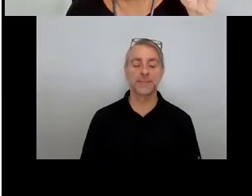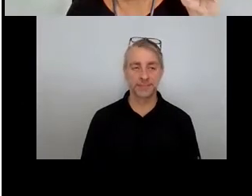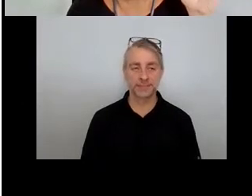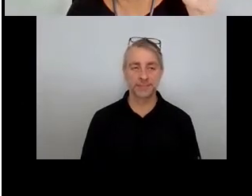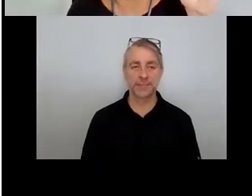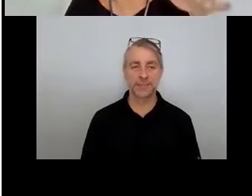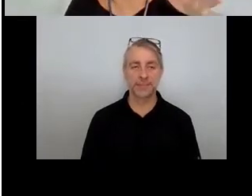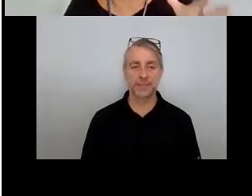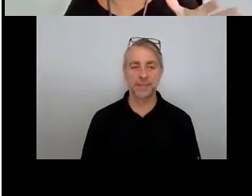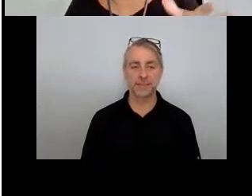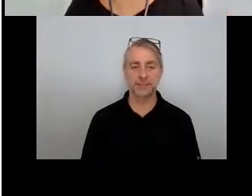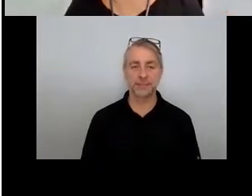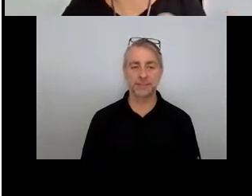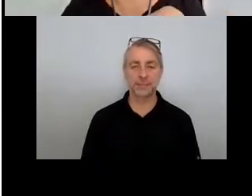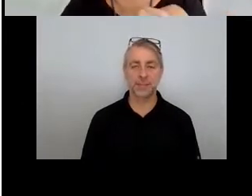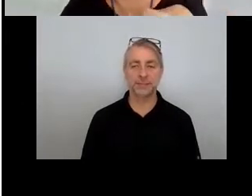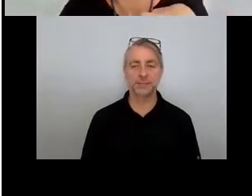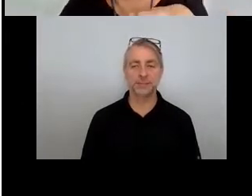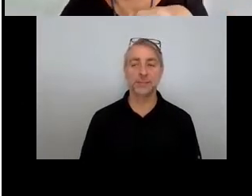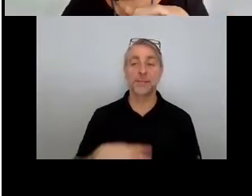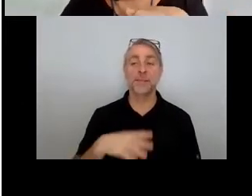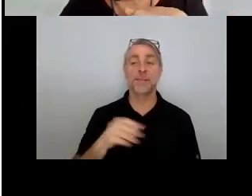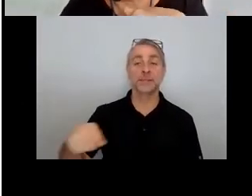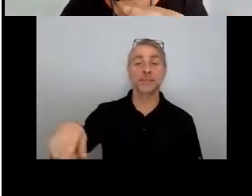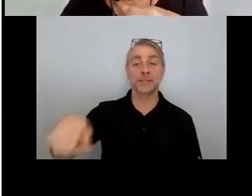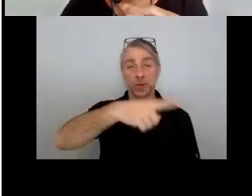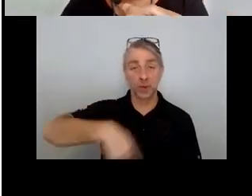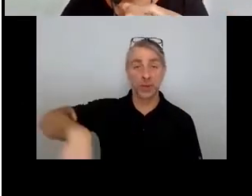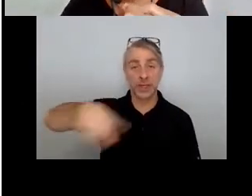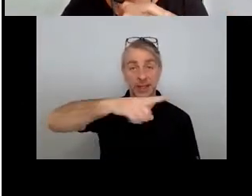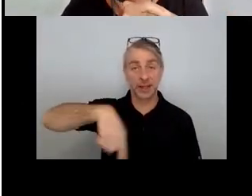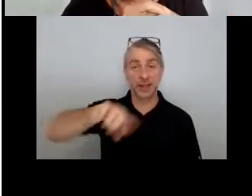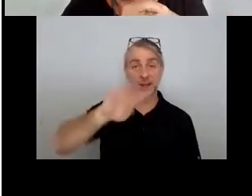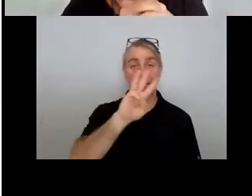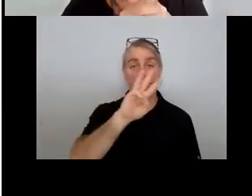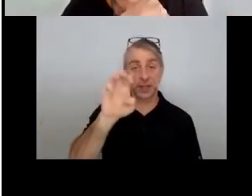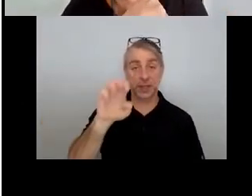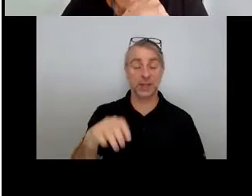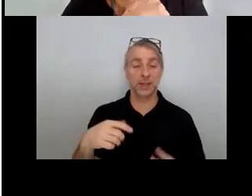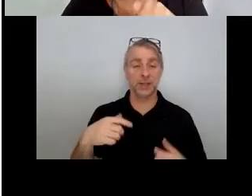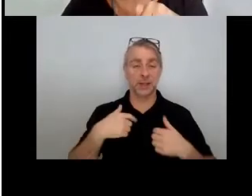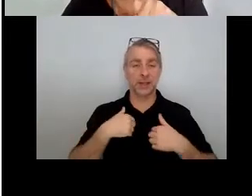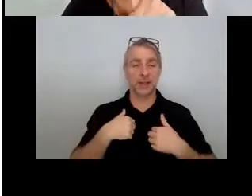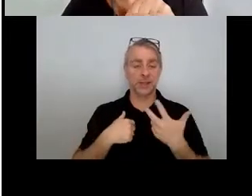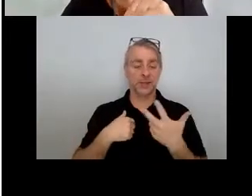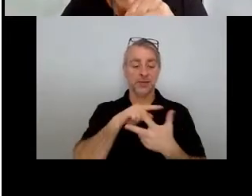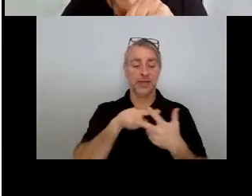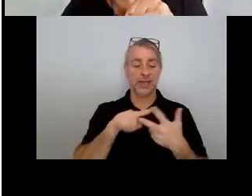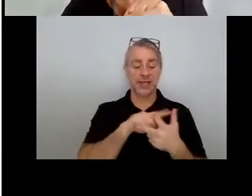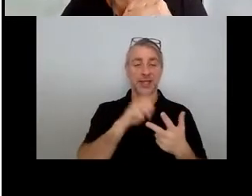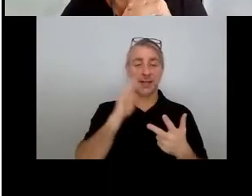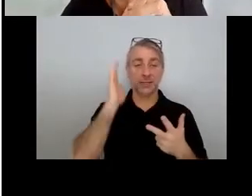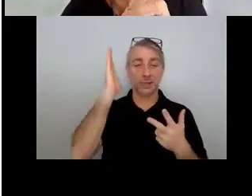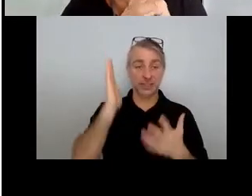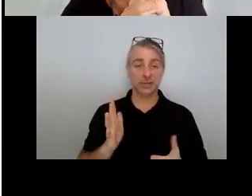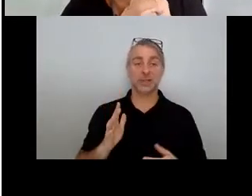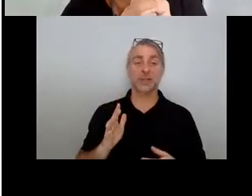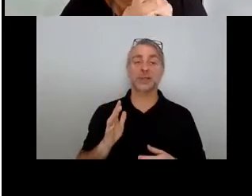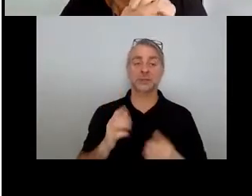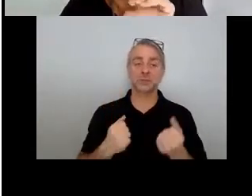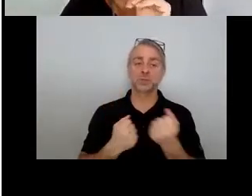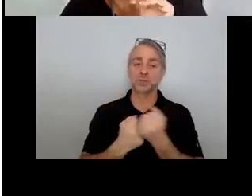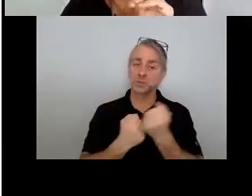we, and I'm talking about we as a team, Ryan, Josh, and I advocate that all systematic reviews and